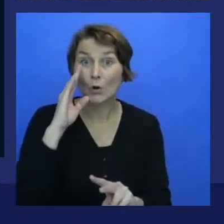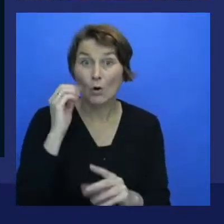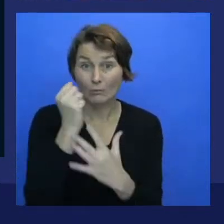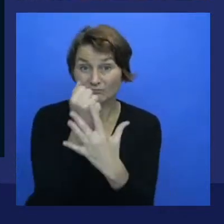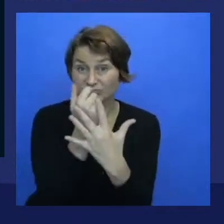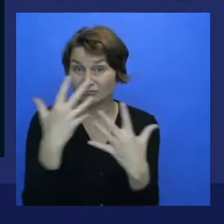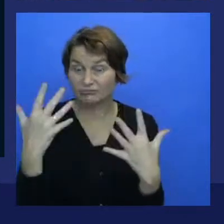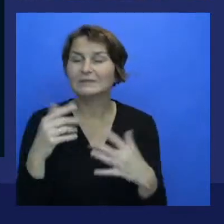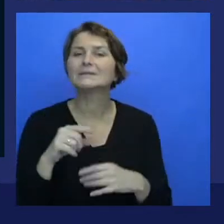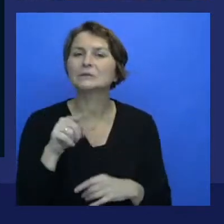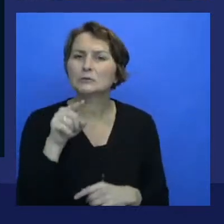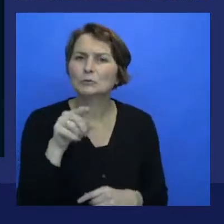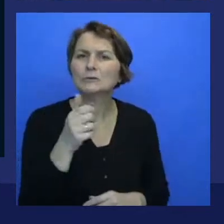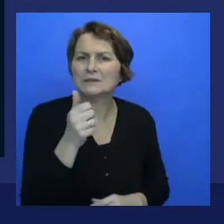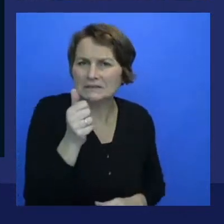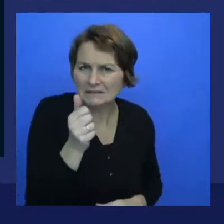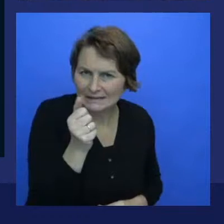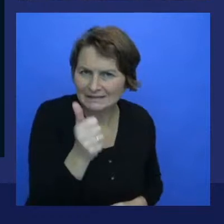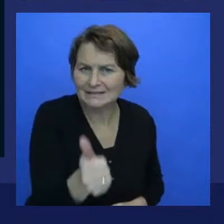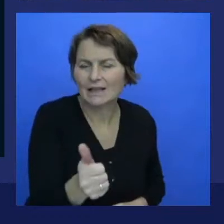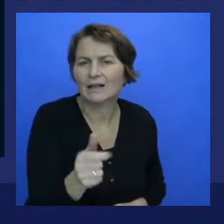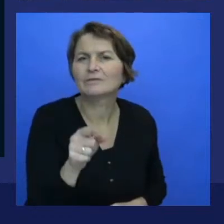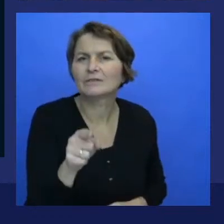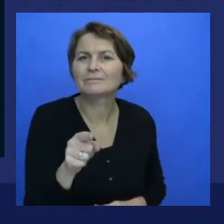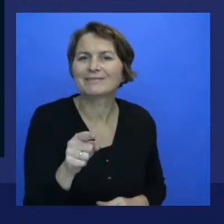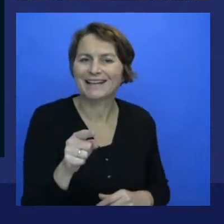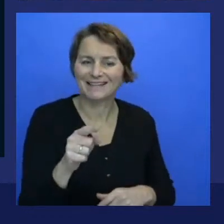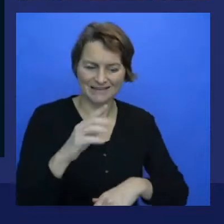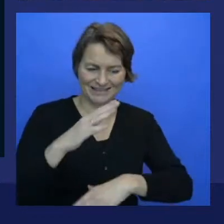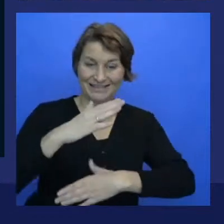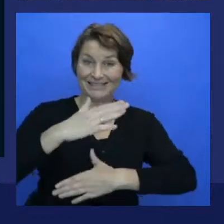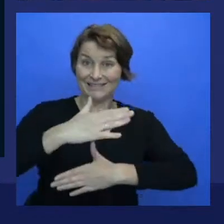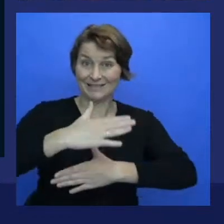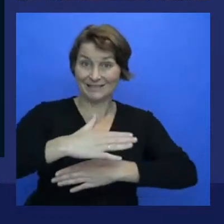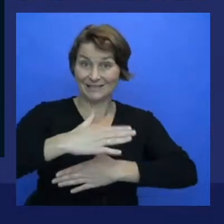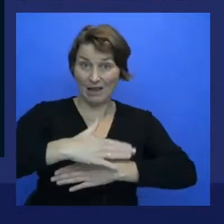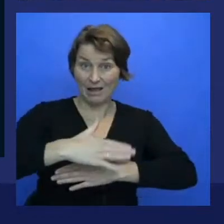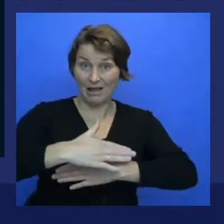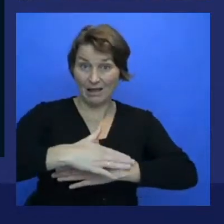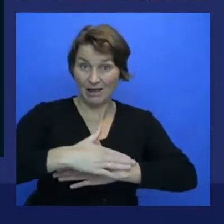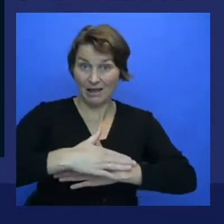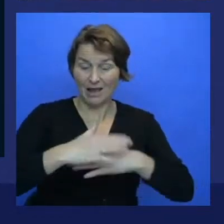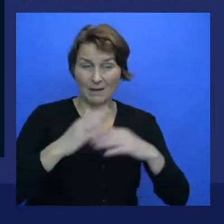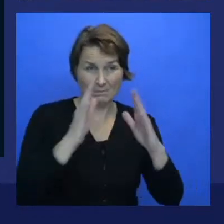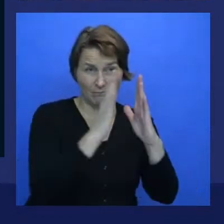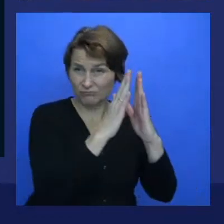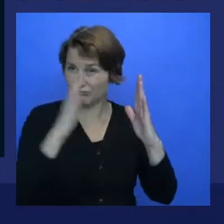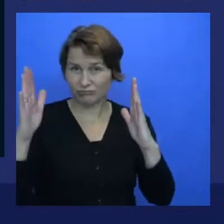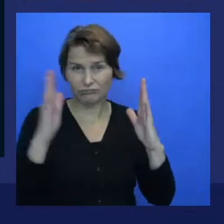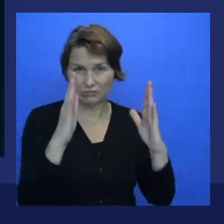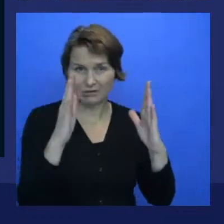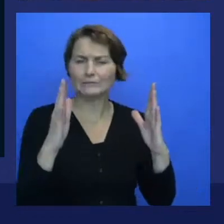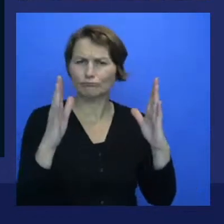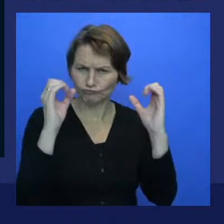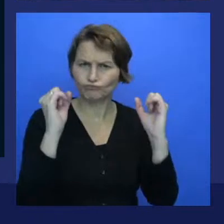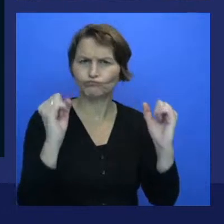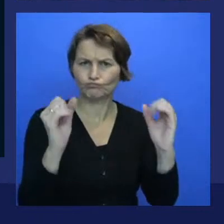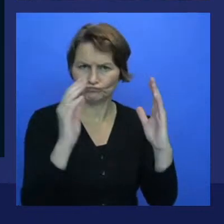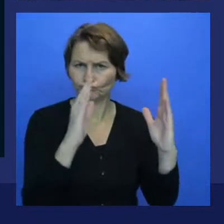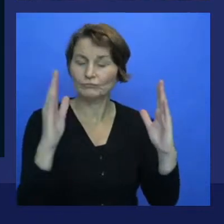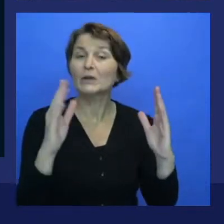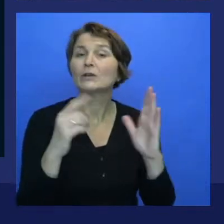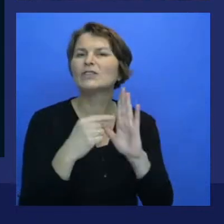can cover that time frame. So you basically kind of suspend all